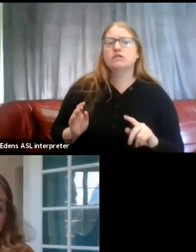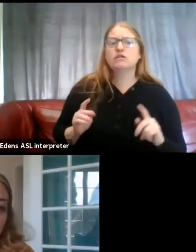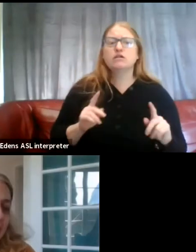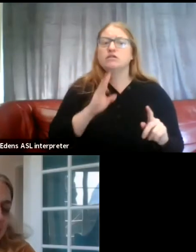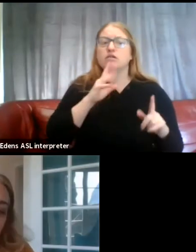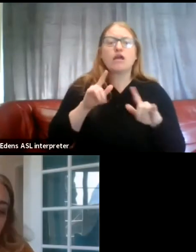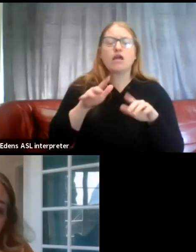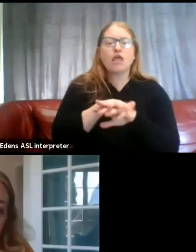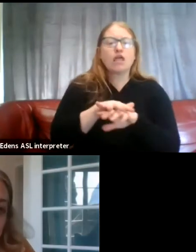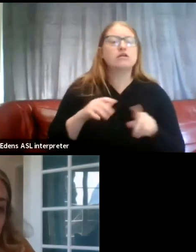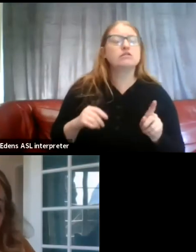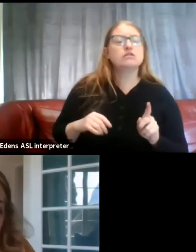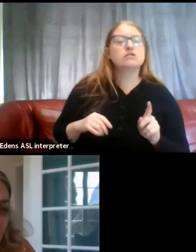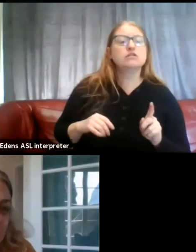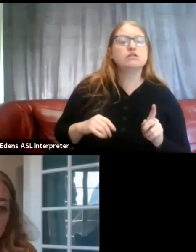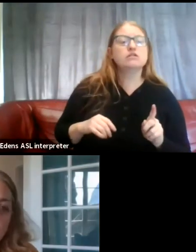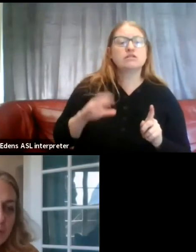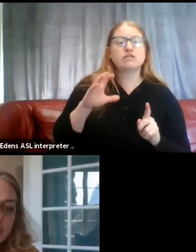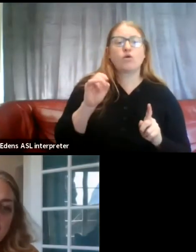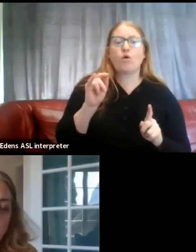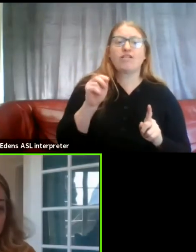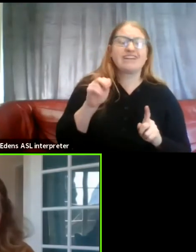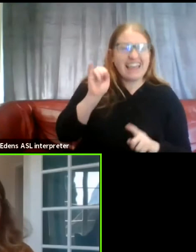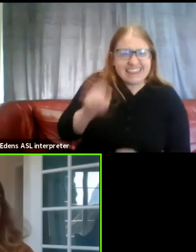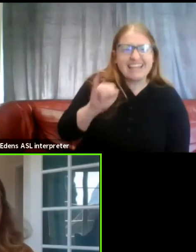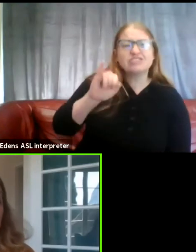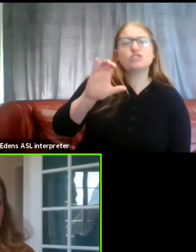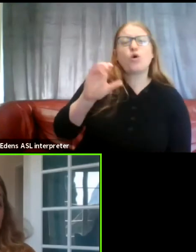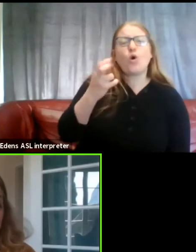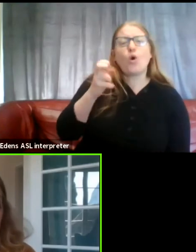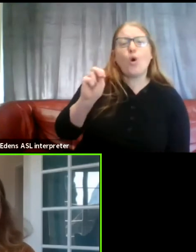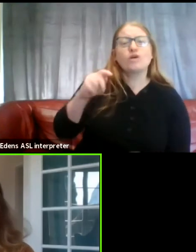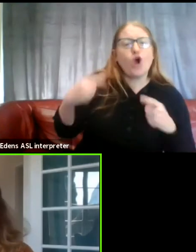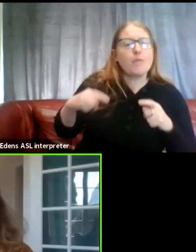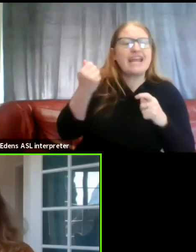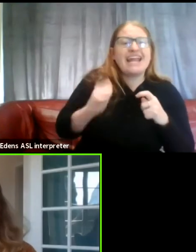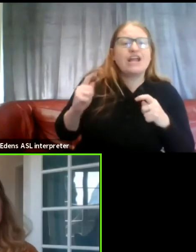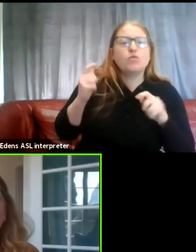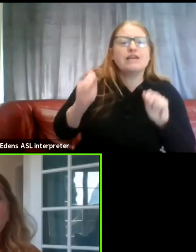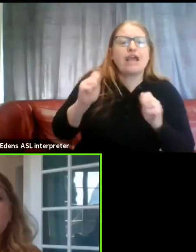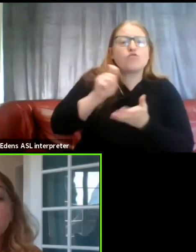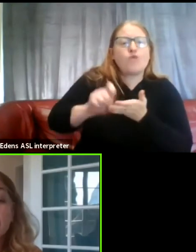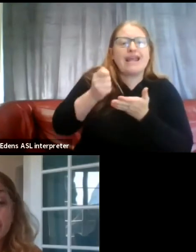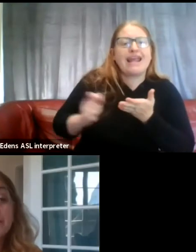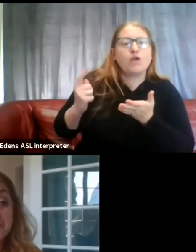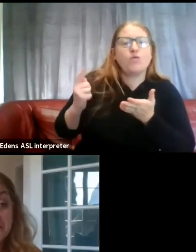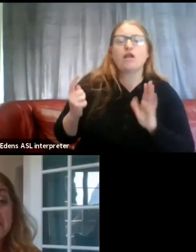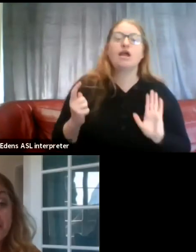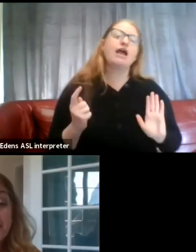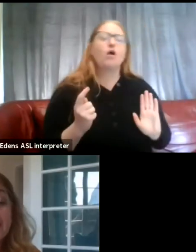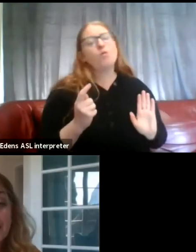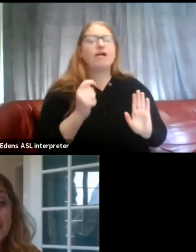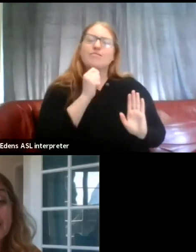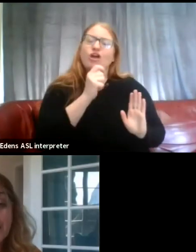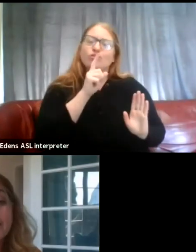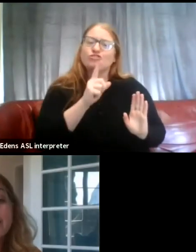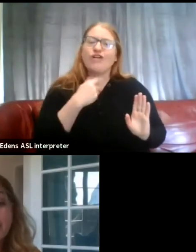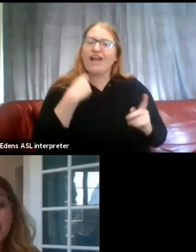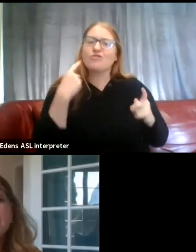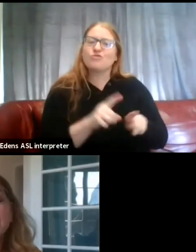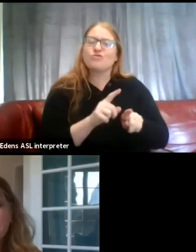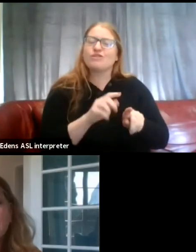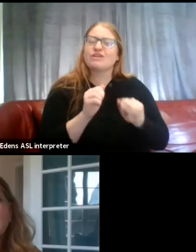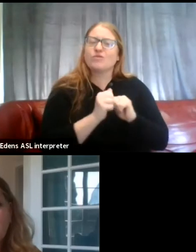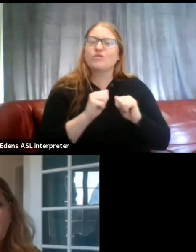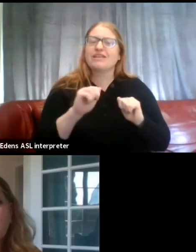What? And that's Jenji Cohen's argument that anyone can write anyone versus. I'm not sure I agree with Jenji completely on that, because